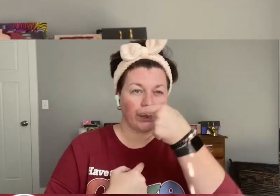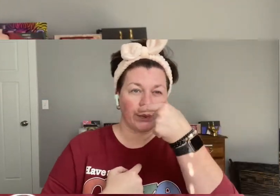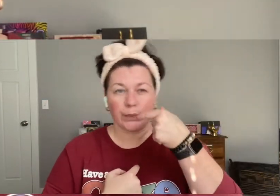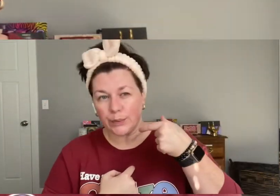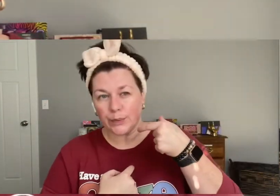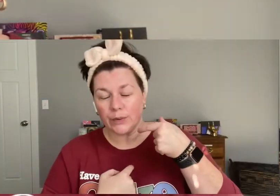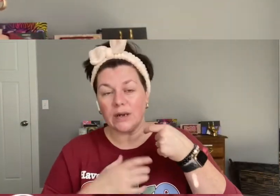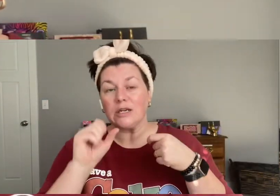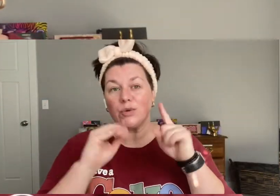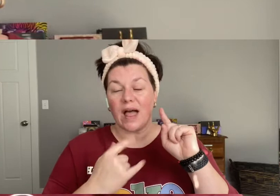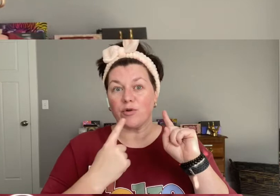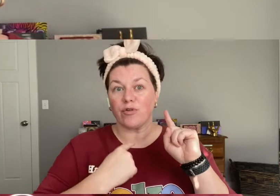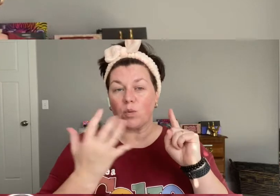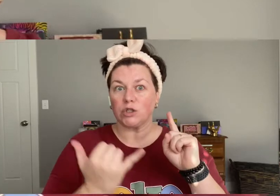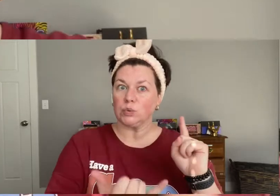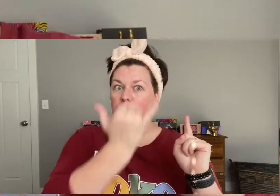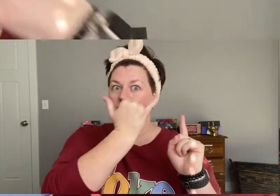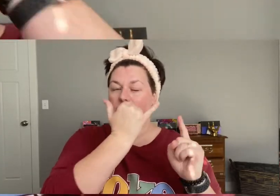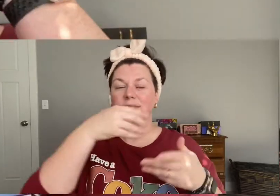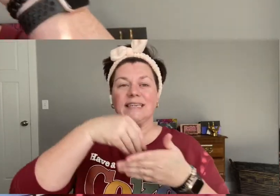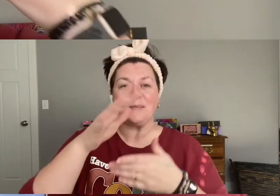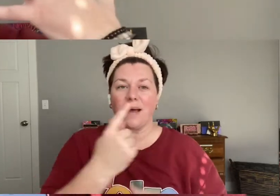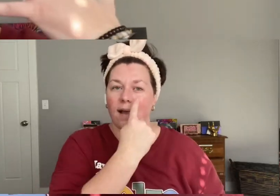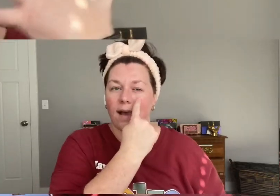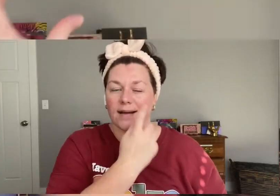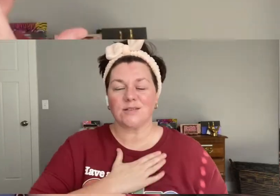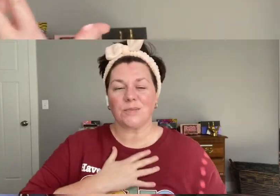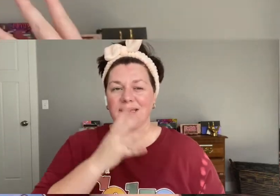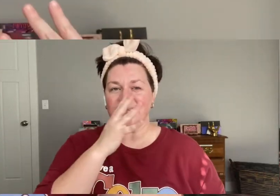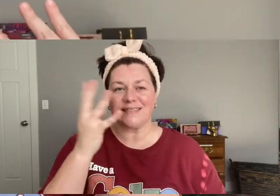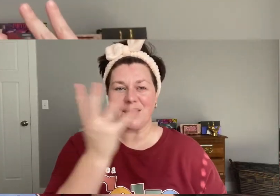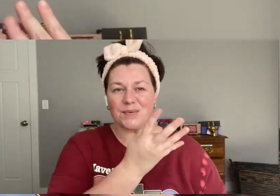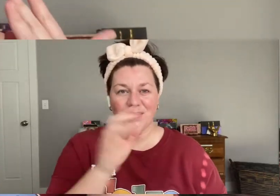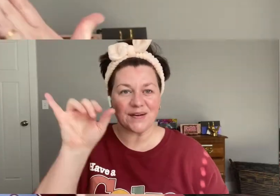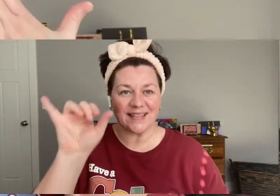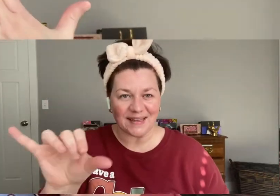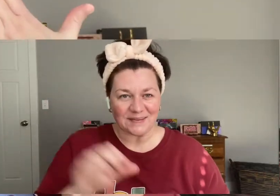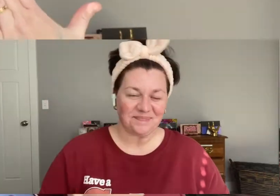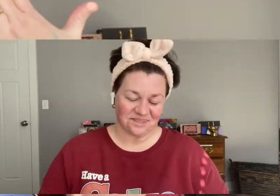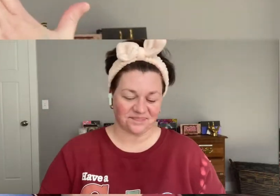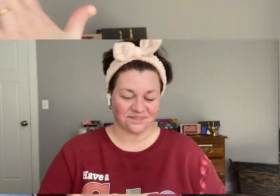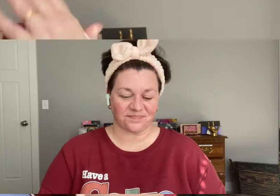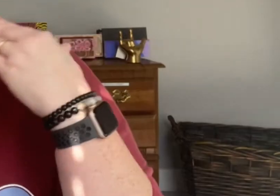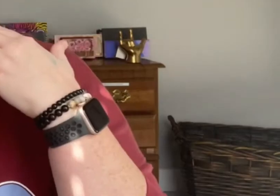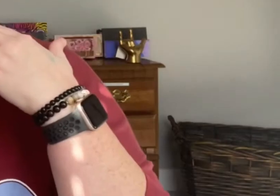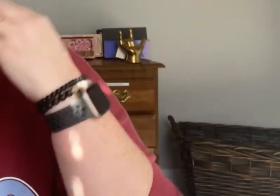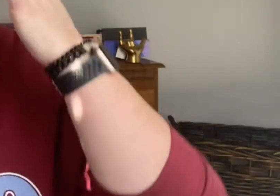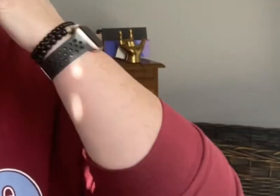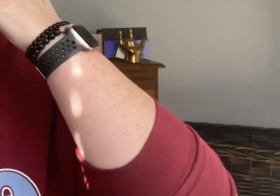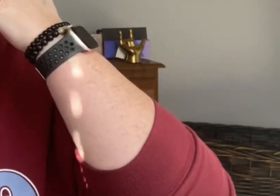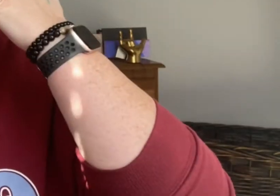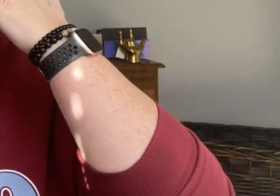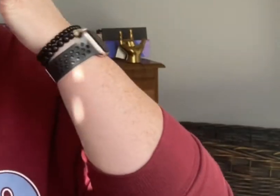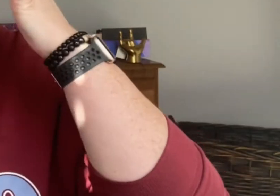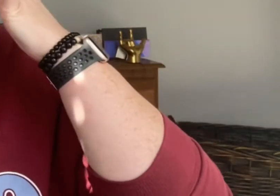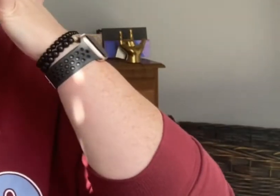hair punk rocker kind of look. So I had this red lightning bolt going down my face, and let's just